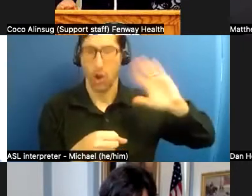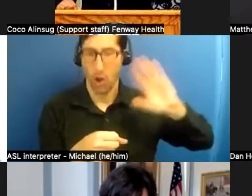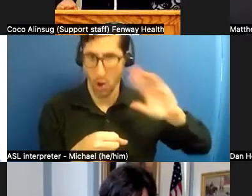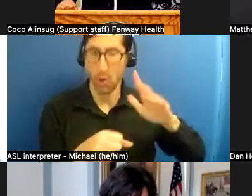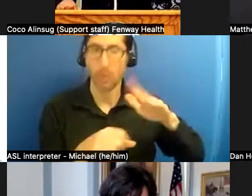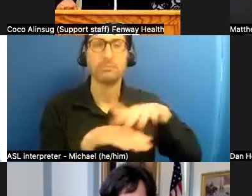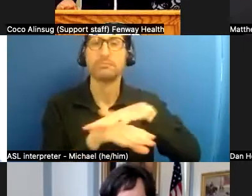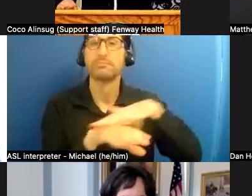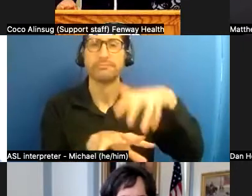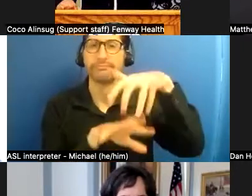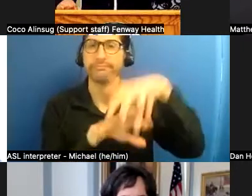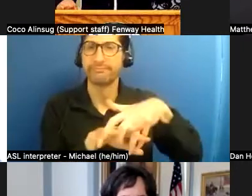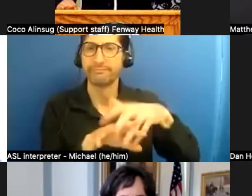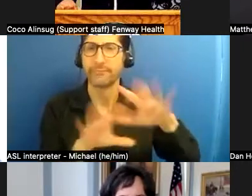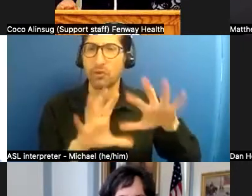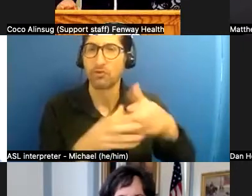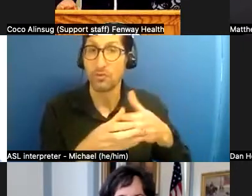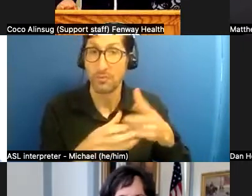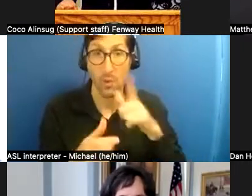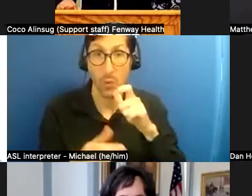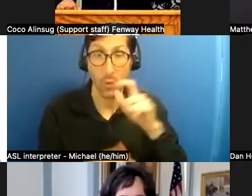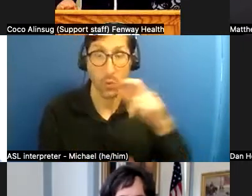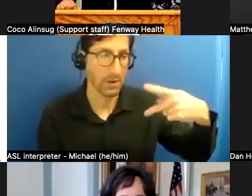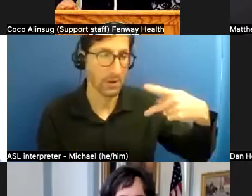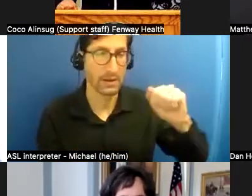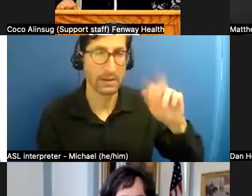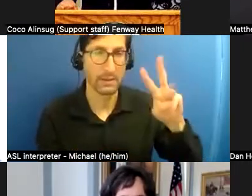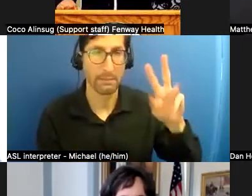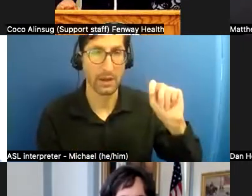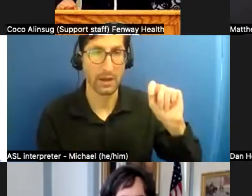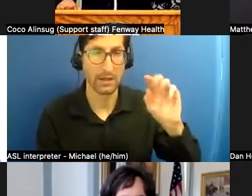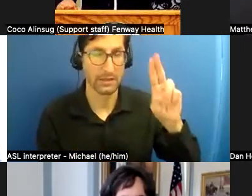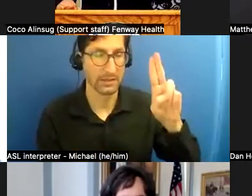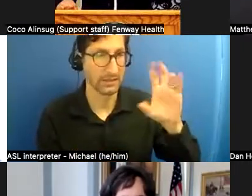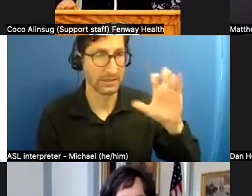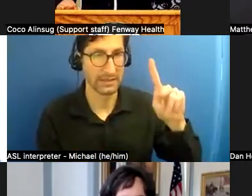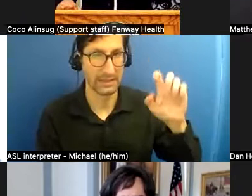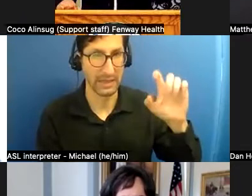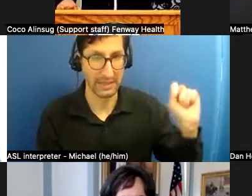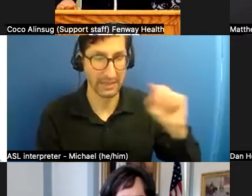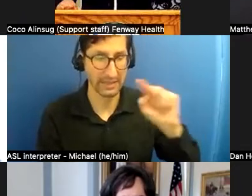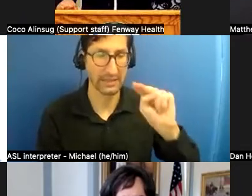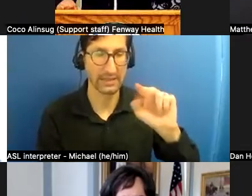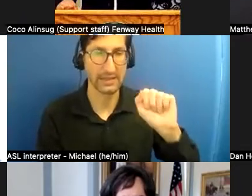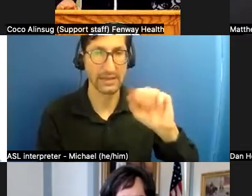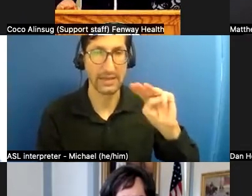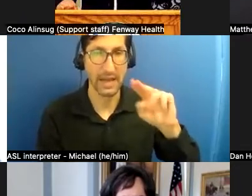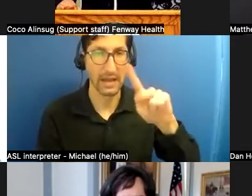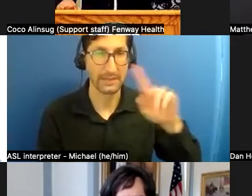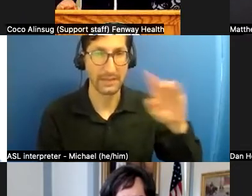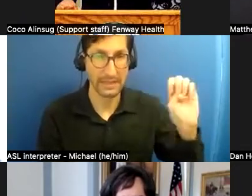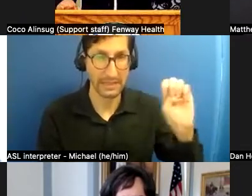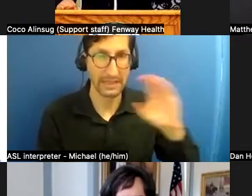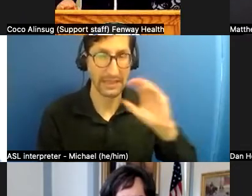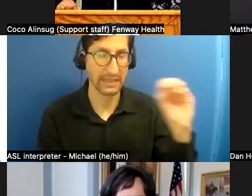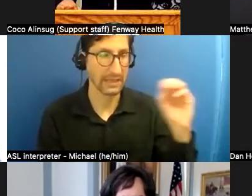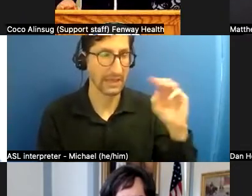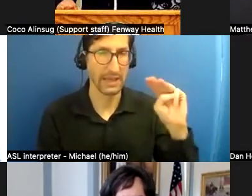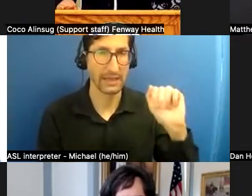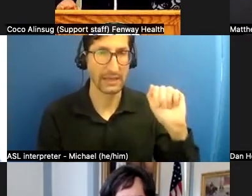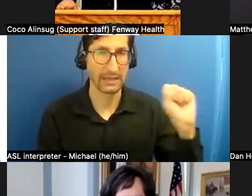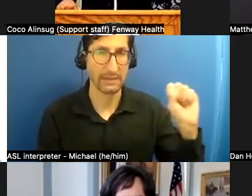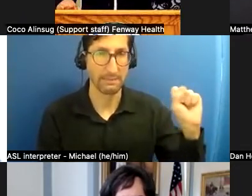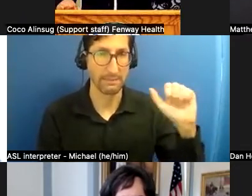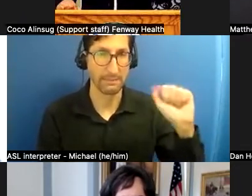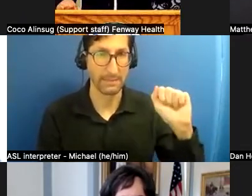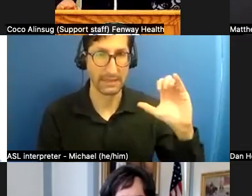and unceded territory of the Pawtucket, Namkeag, and Massachusetts people. So we want to honor those communities here tonight.